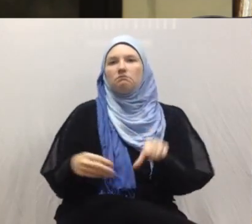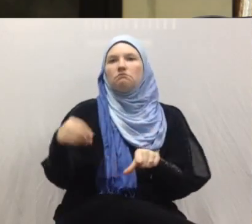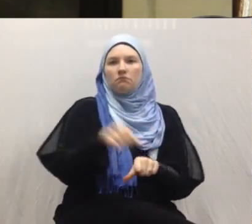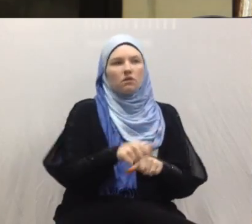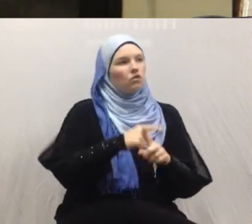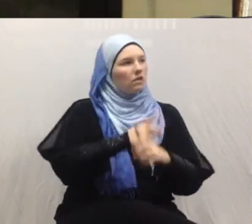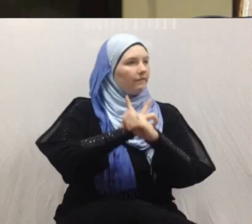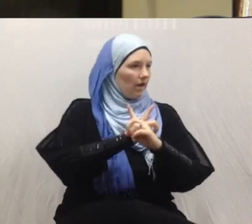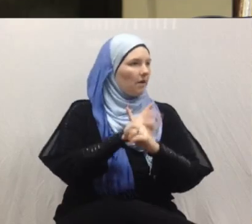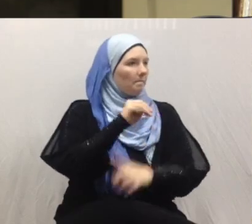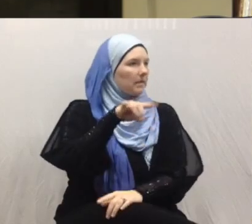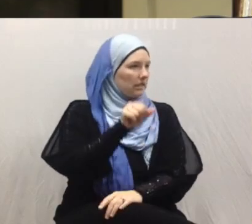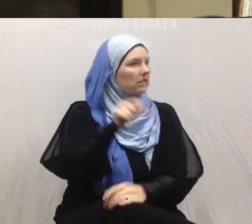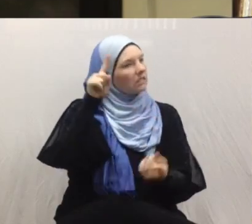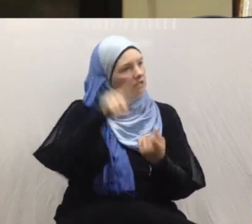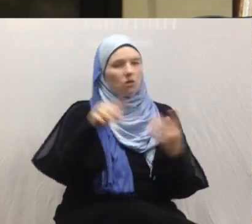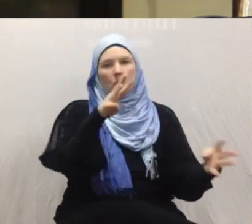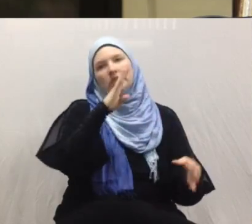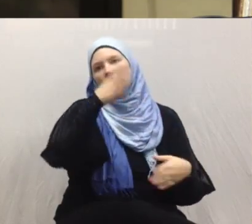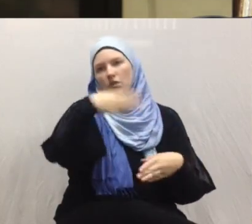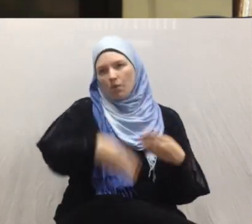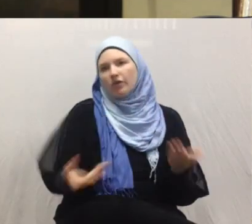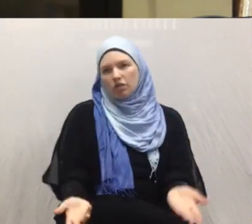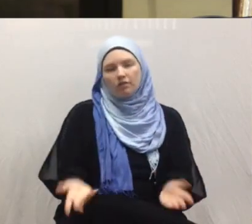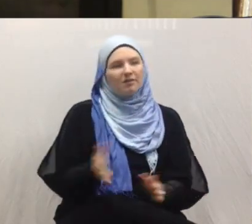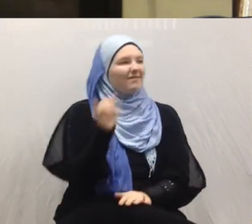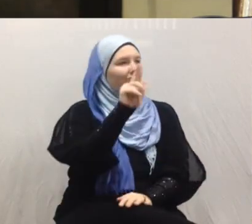Medina until the war is over.